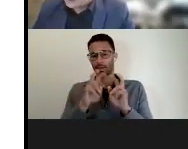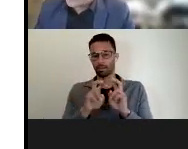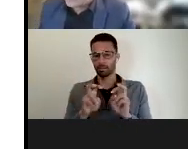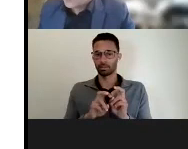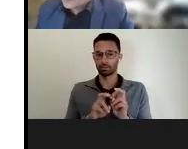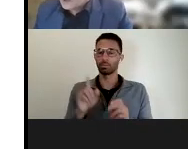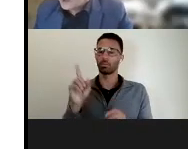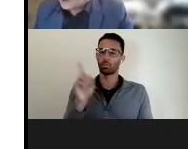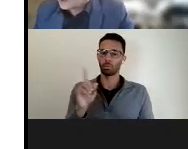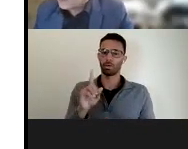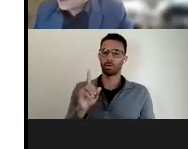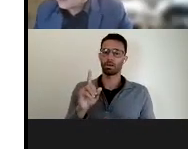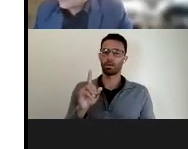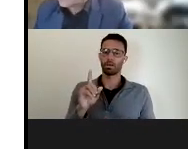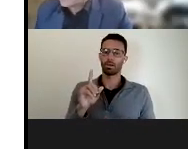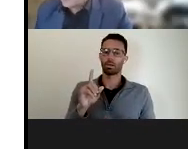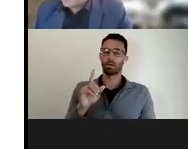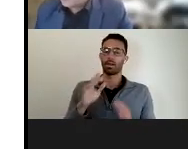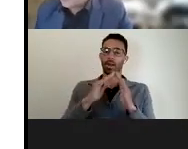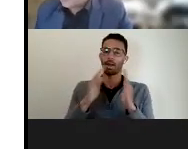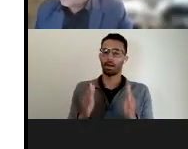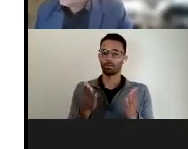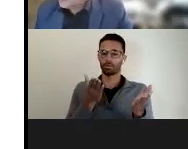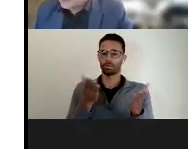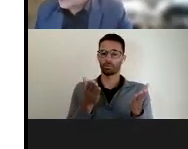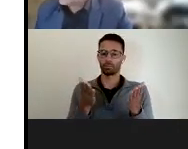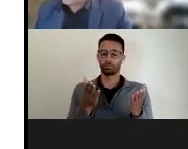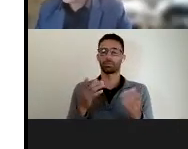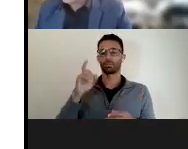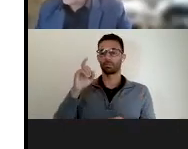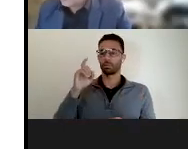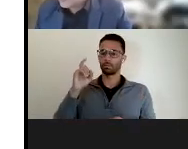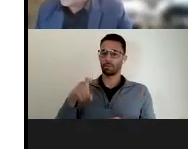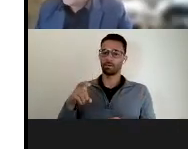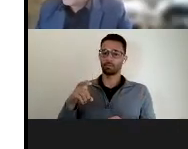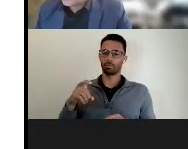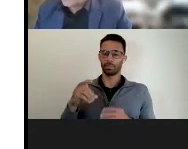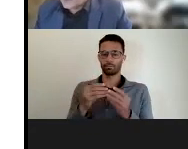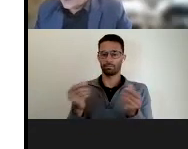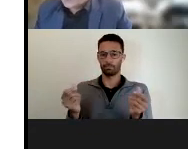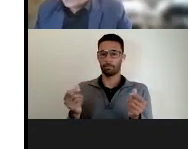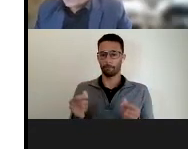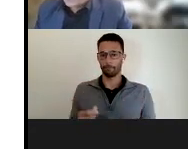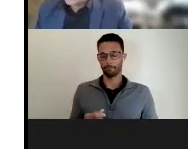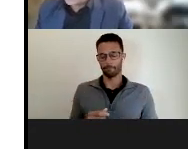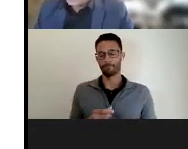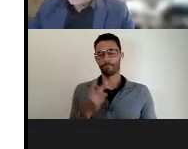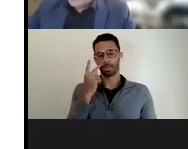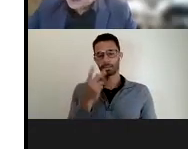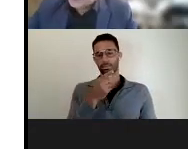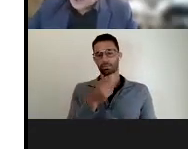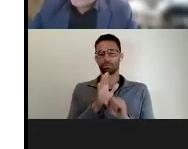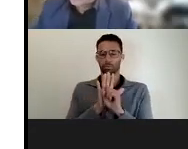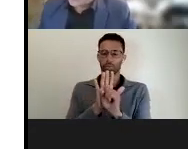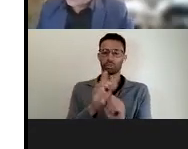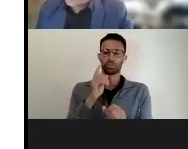housing services should be addressed. Really appreciate the fact that you were really good about pushing for that.